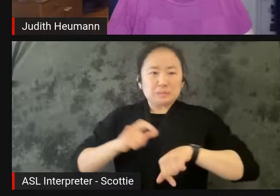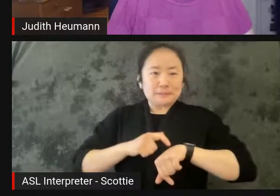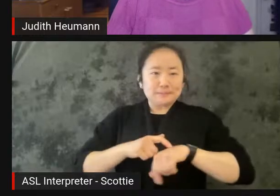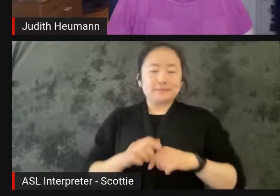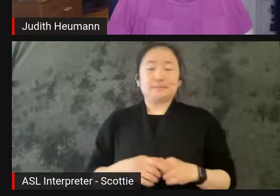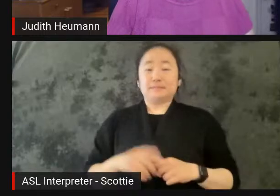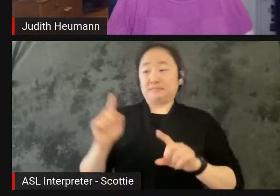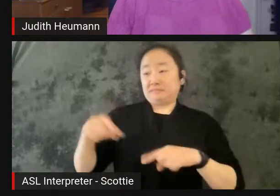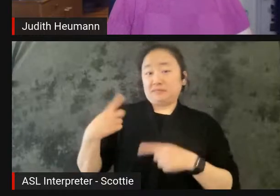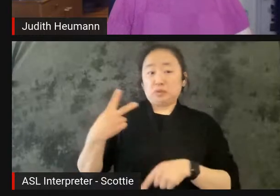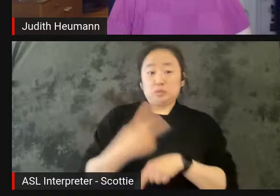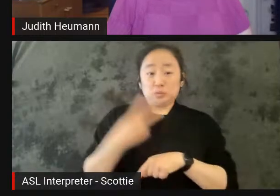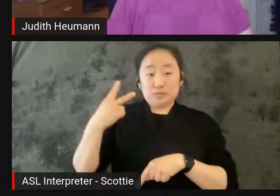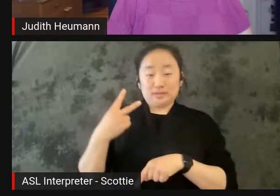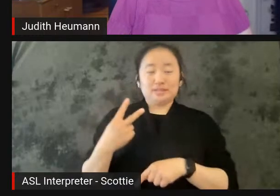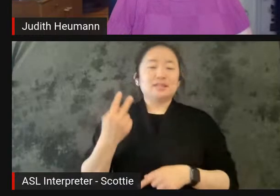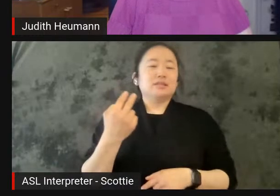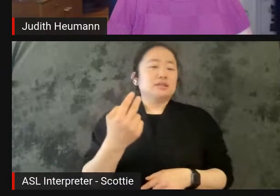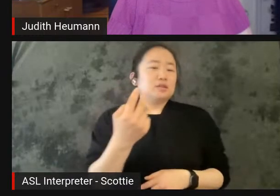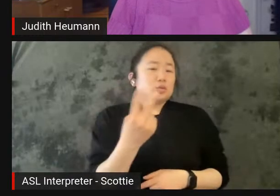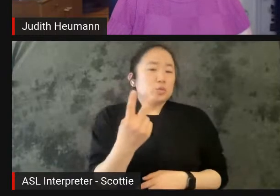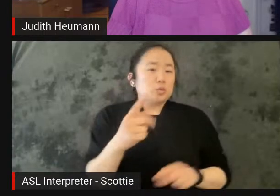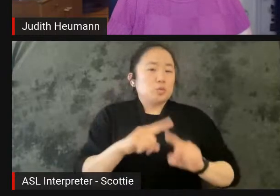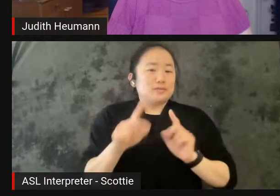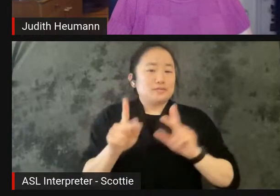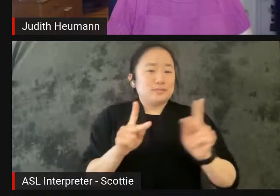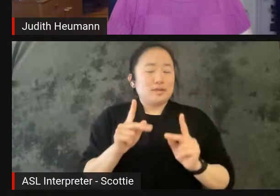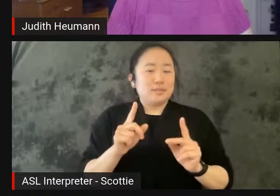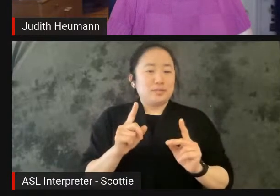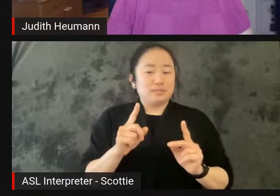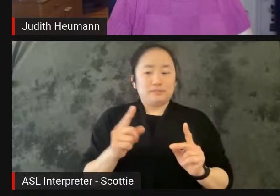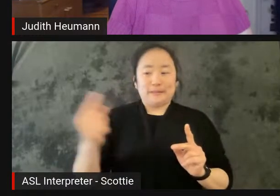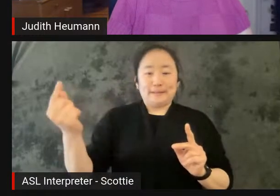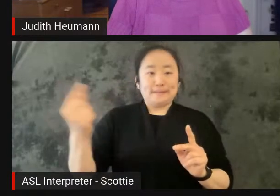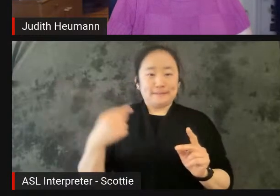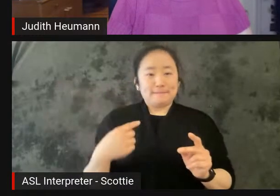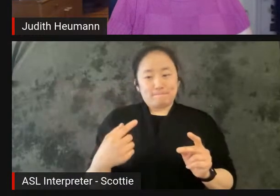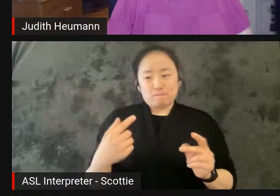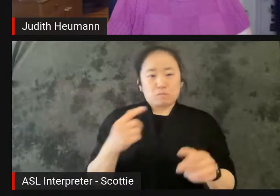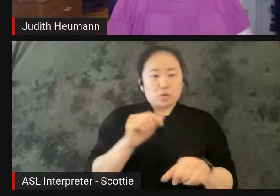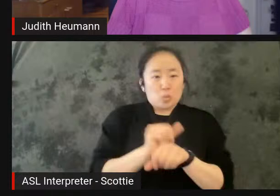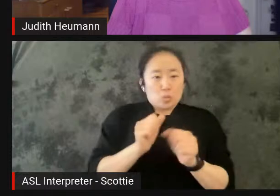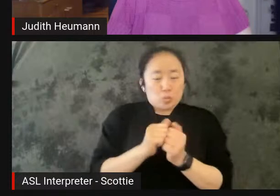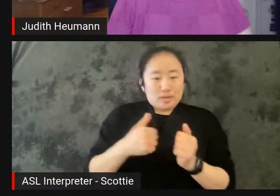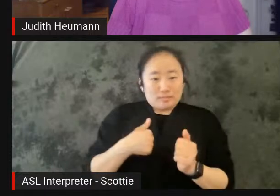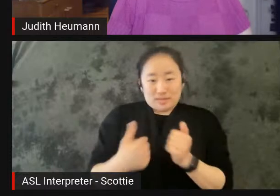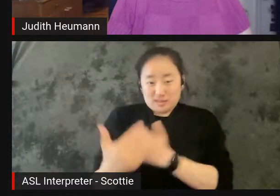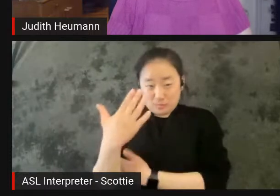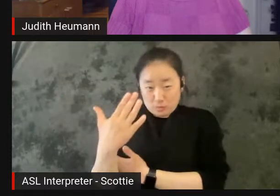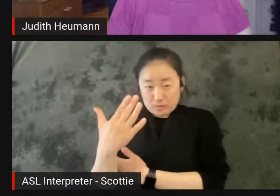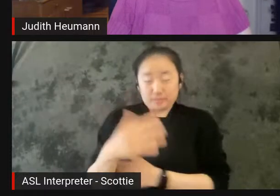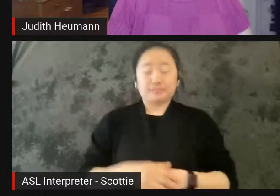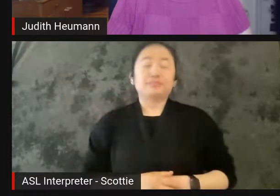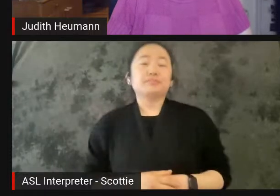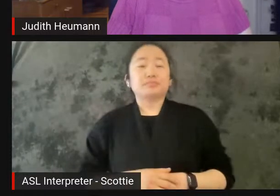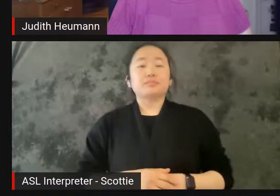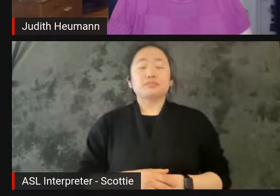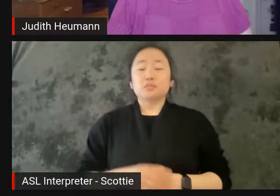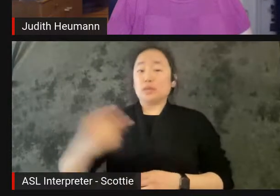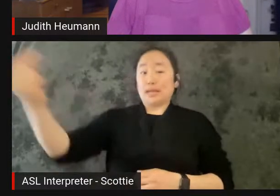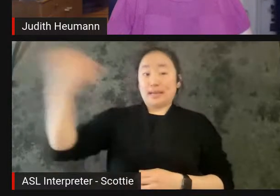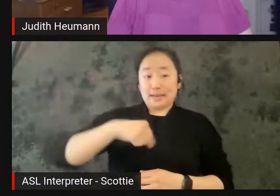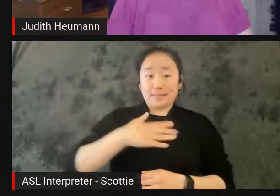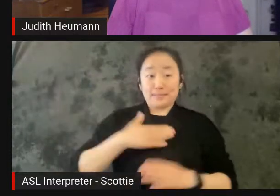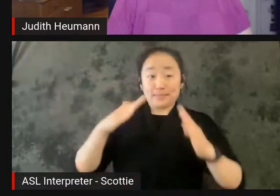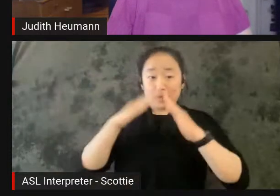worked with me in the morning. Now, when they come to my house, I'm giving them all of the directions about what needs to be